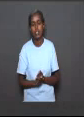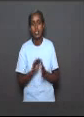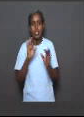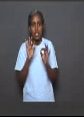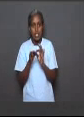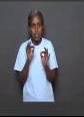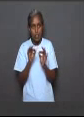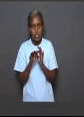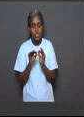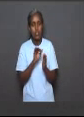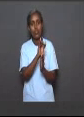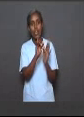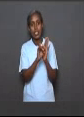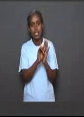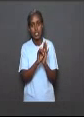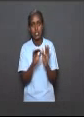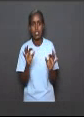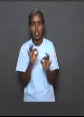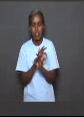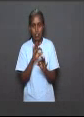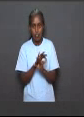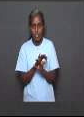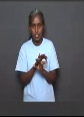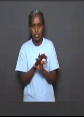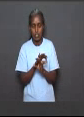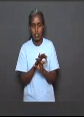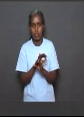definition of the identity function is